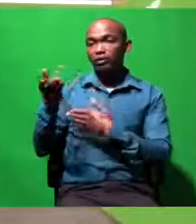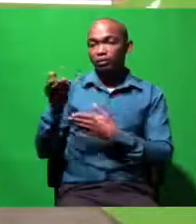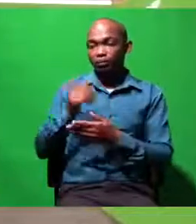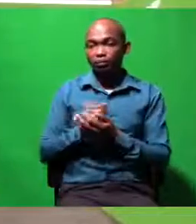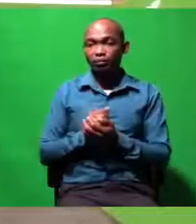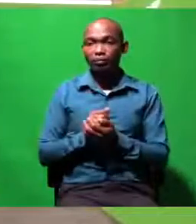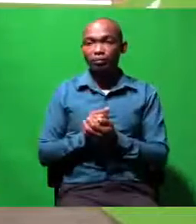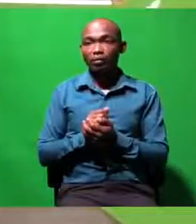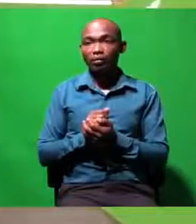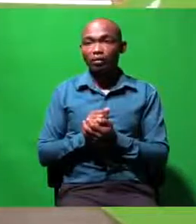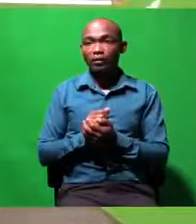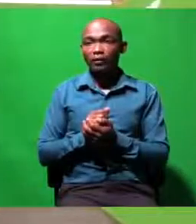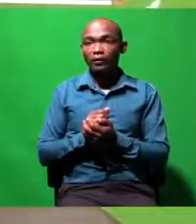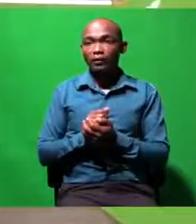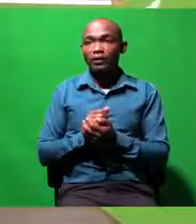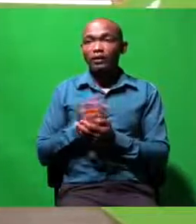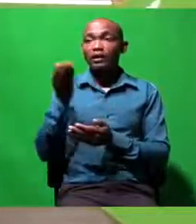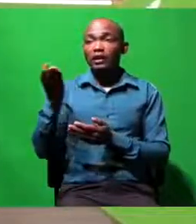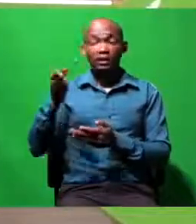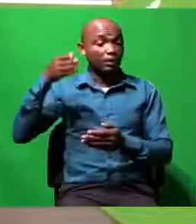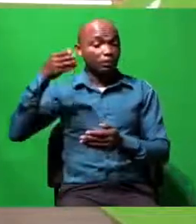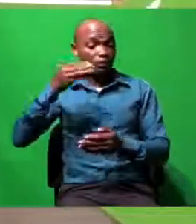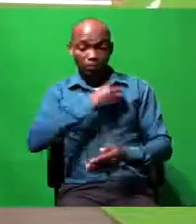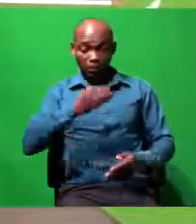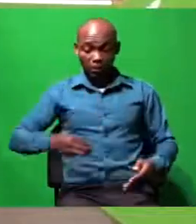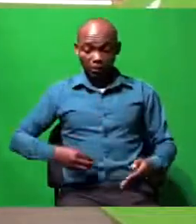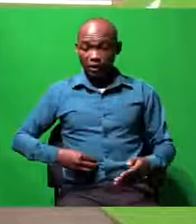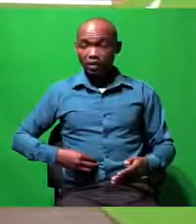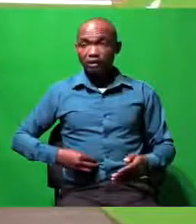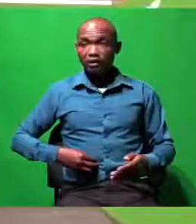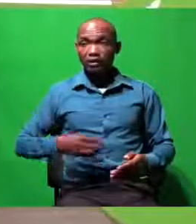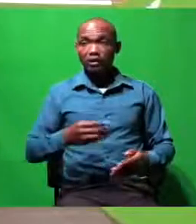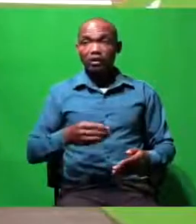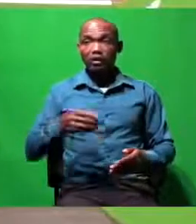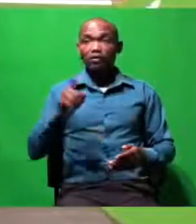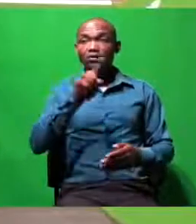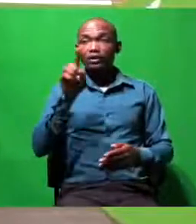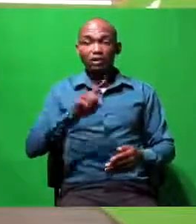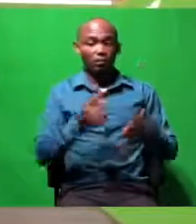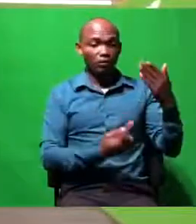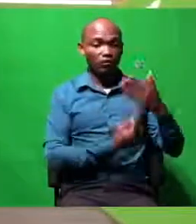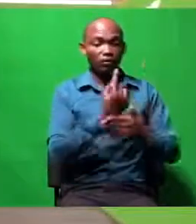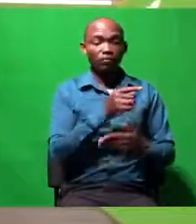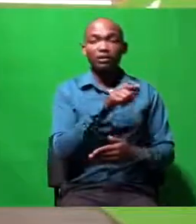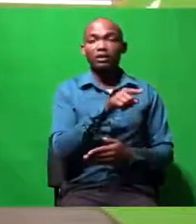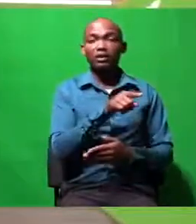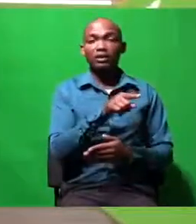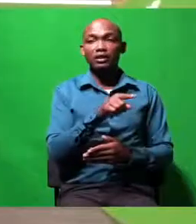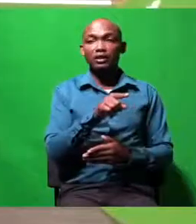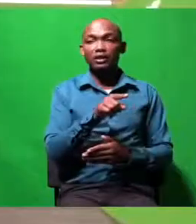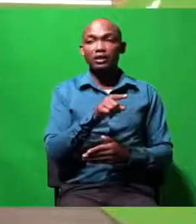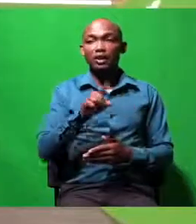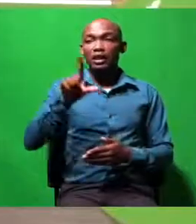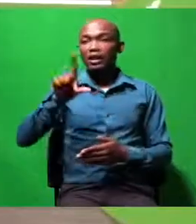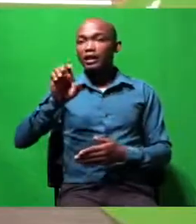see the president, where the president is coming from? The president of Zanzibar came from what?